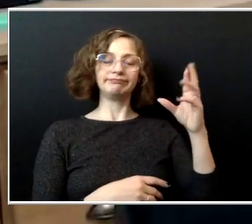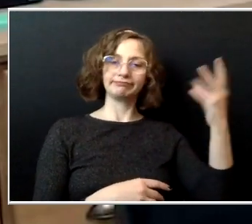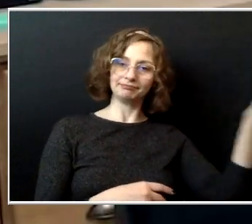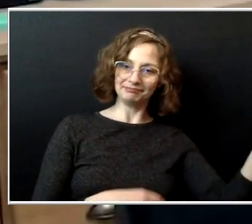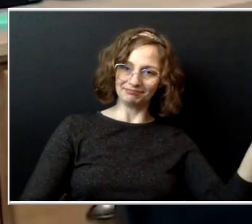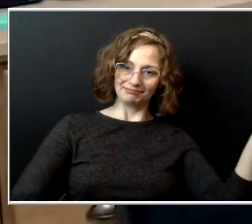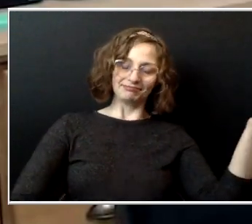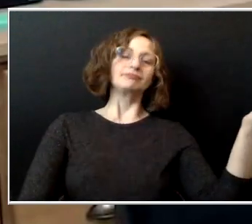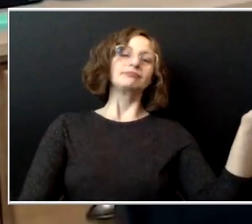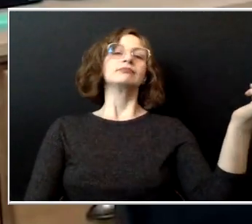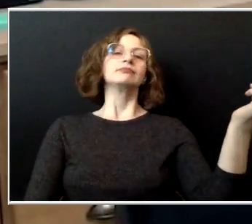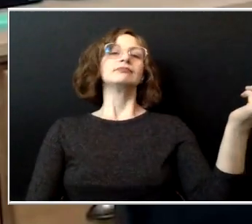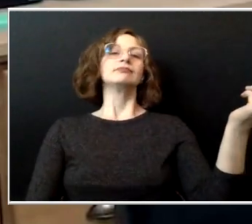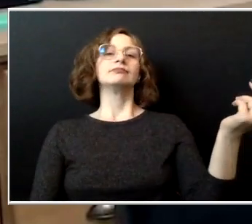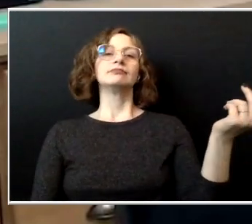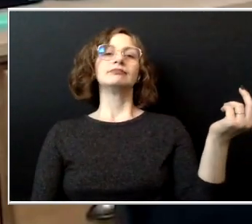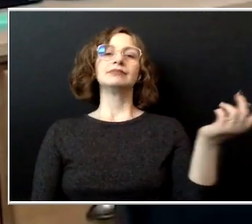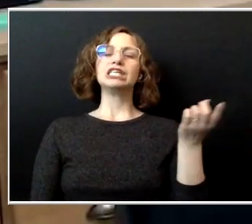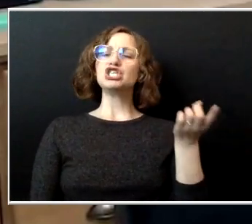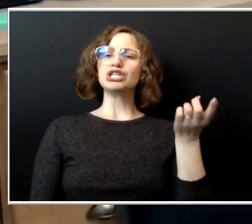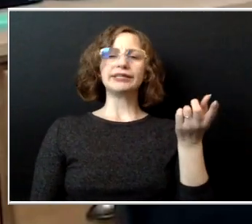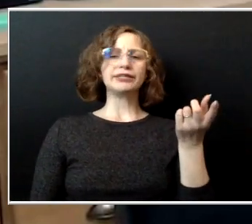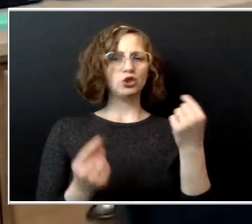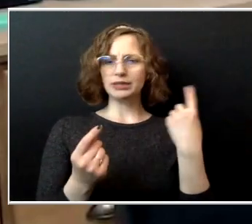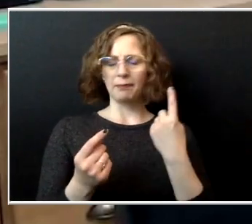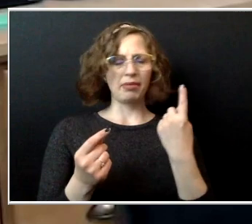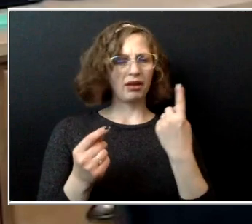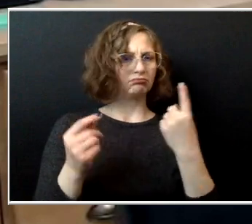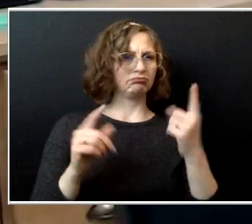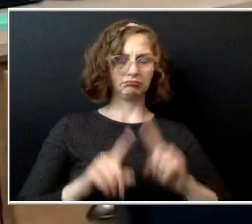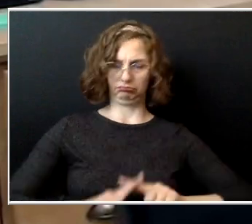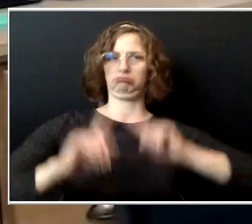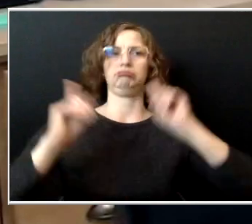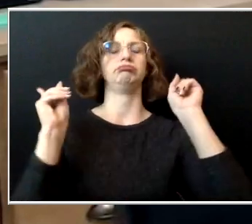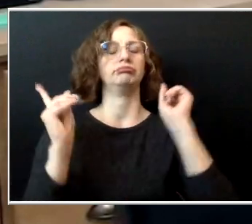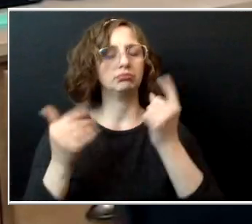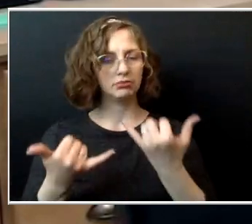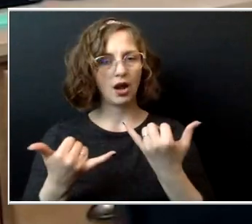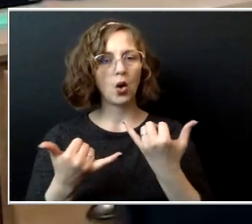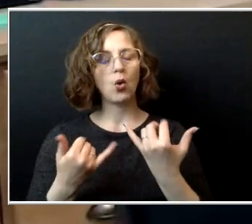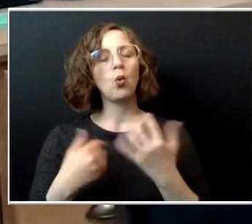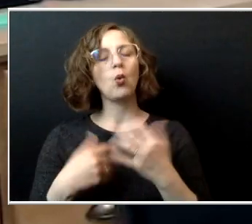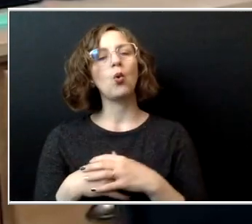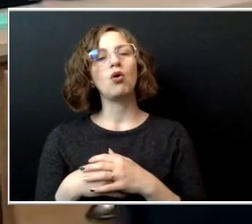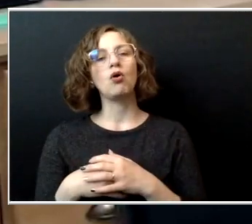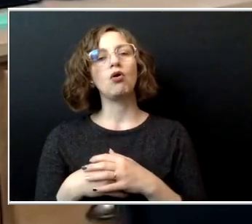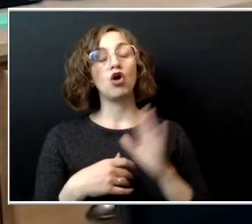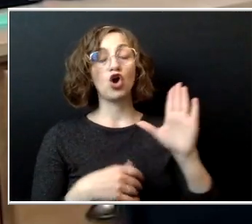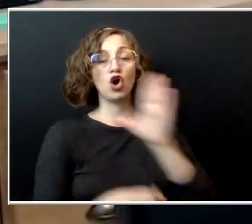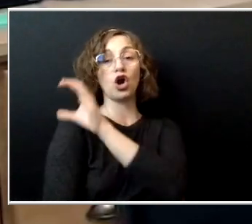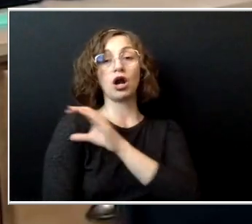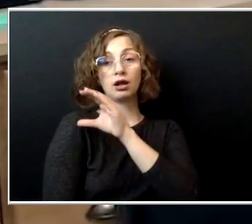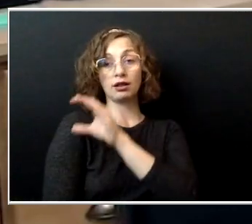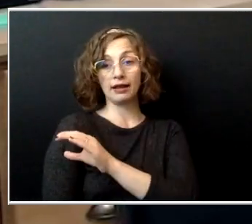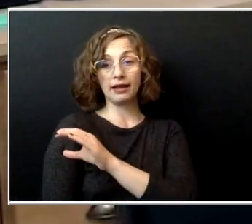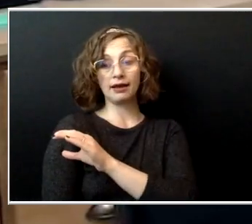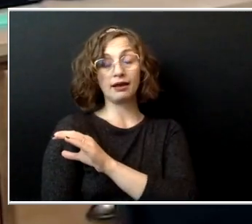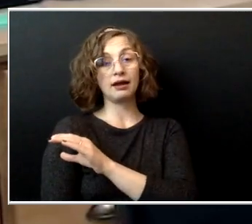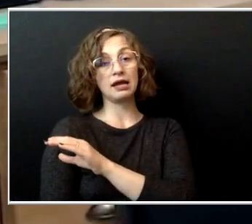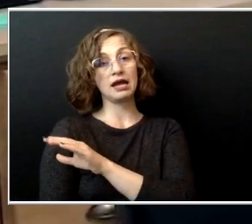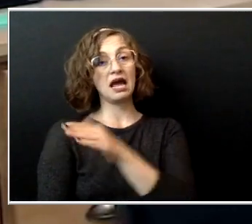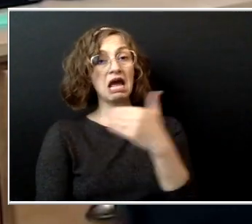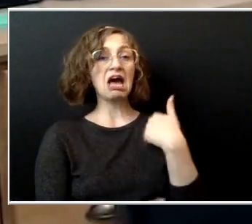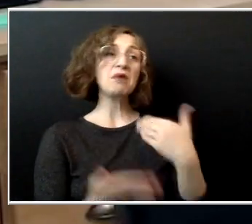doing something totally different now. And the clinic that she worked in had gone from having maybe 5 or